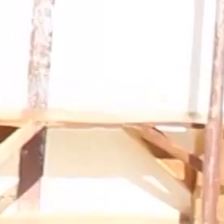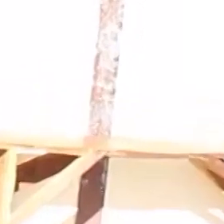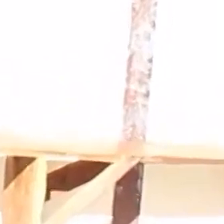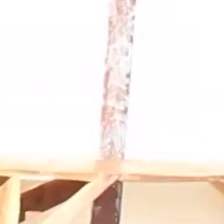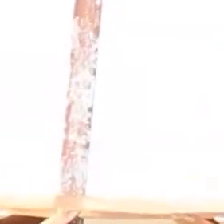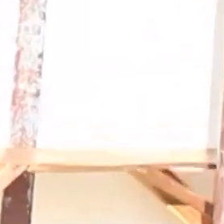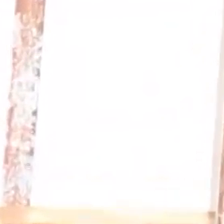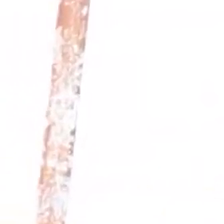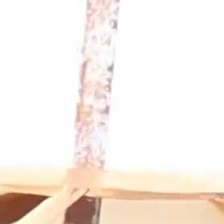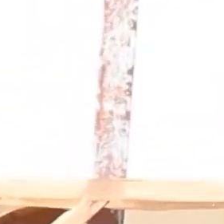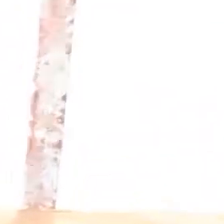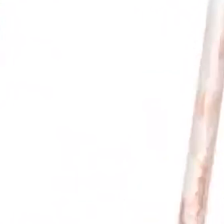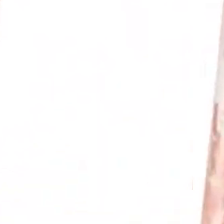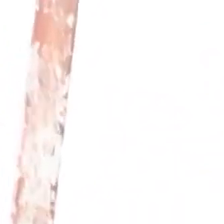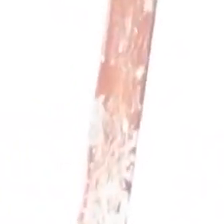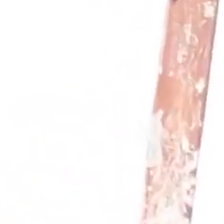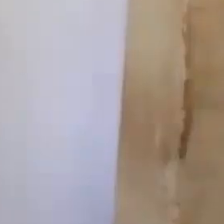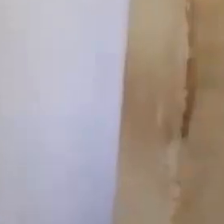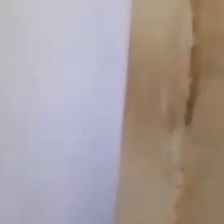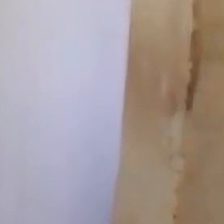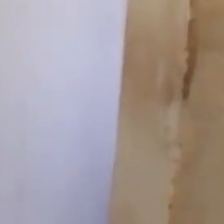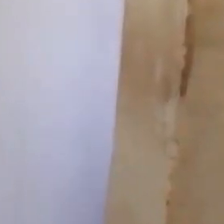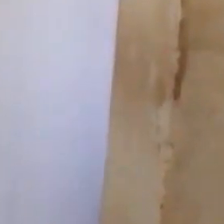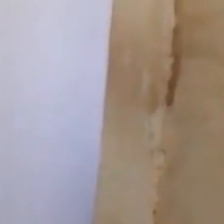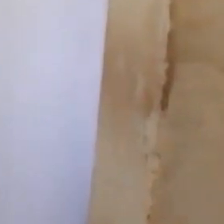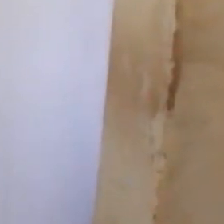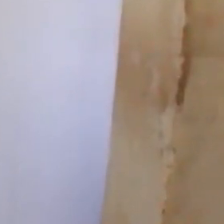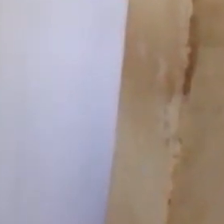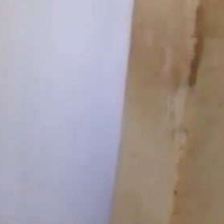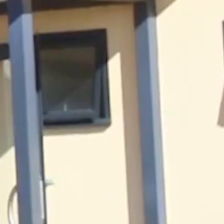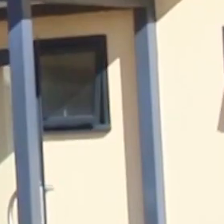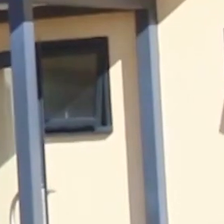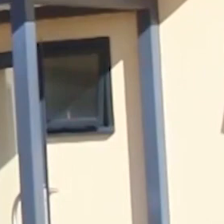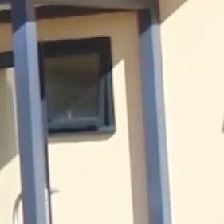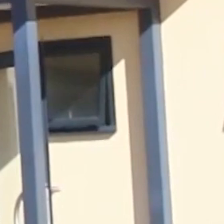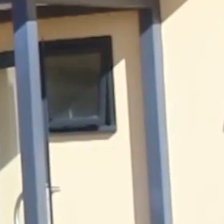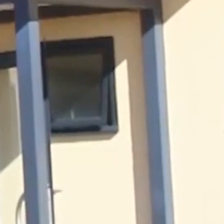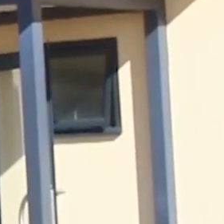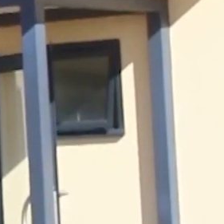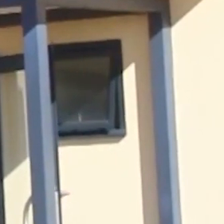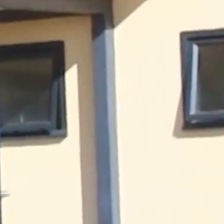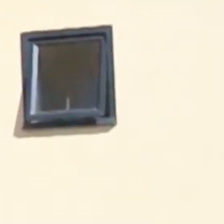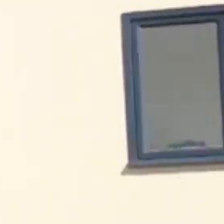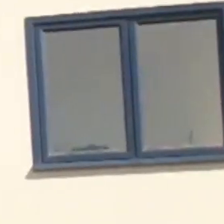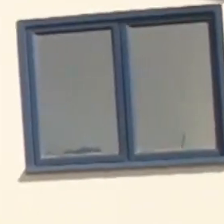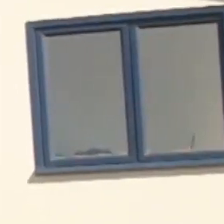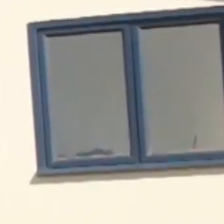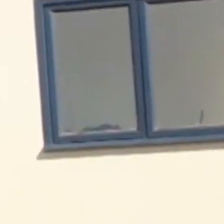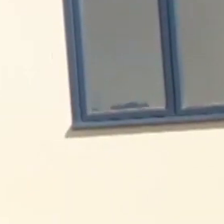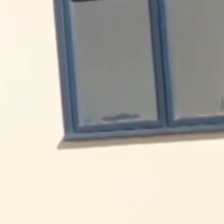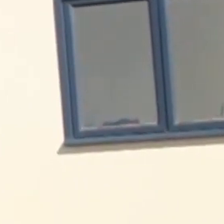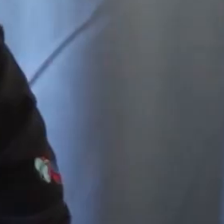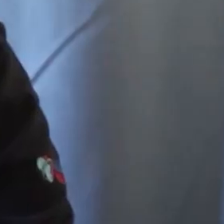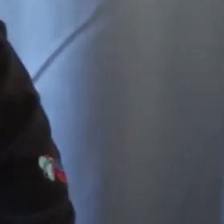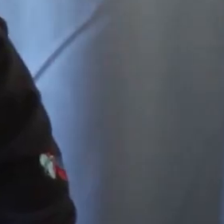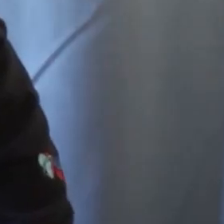are admitted to Kasia Mission Hospital after consuming a locally brewed alcohol. According to the district health